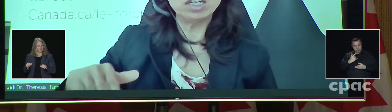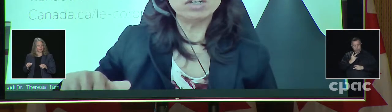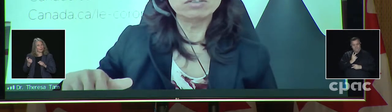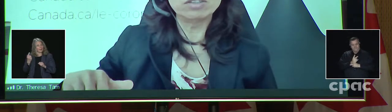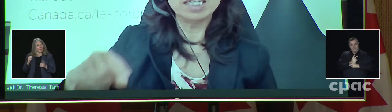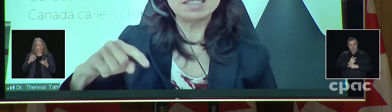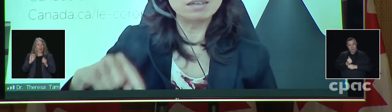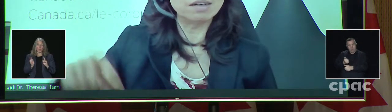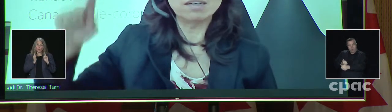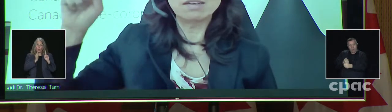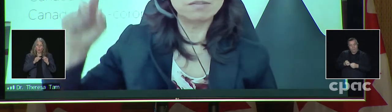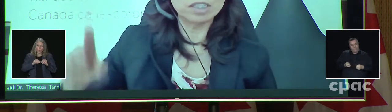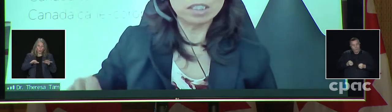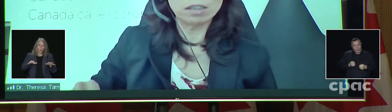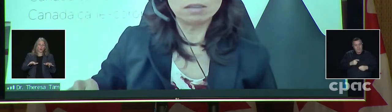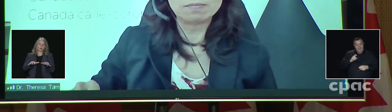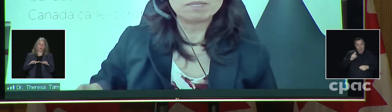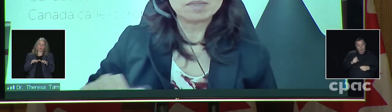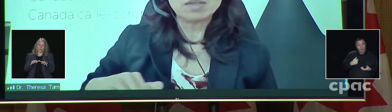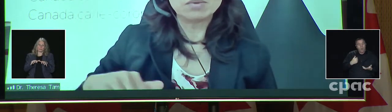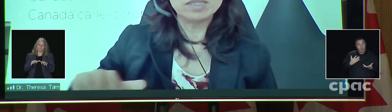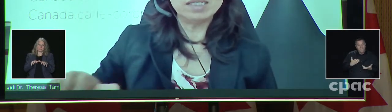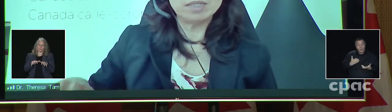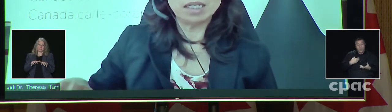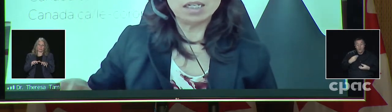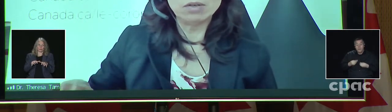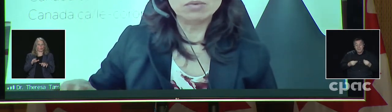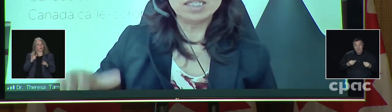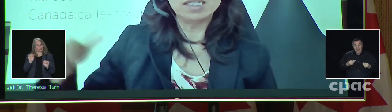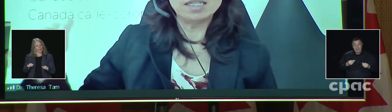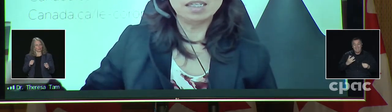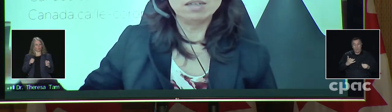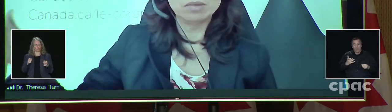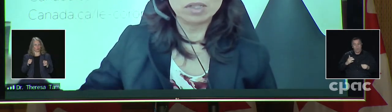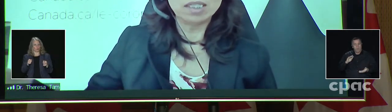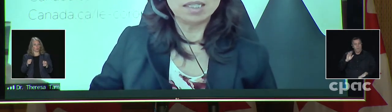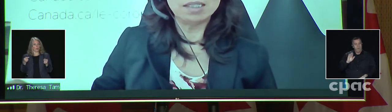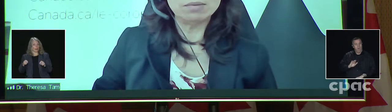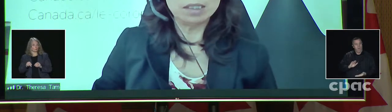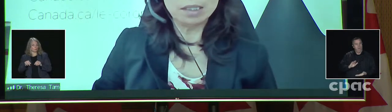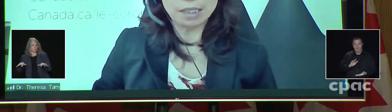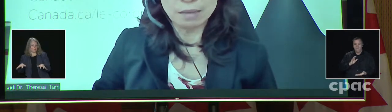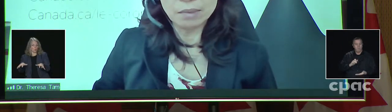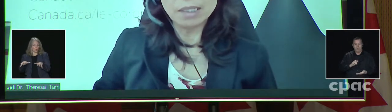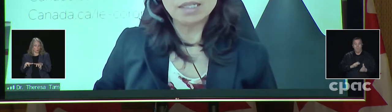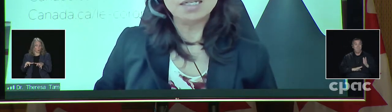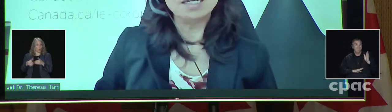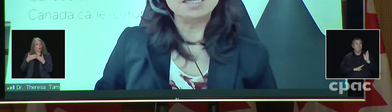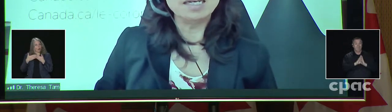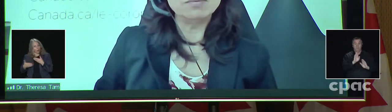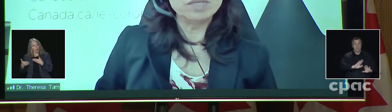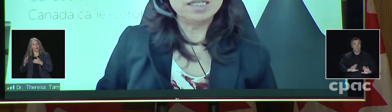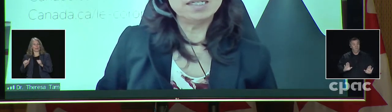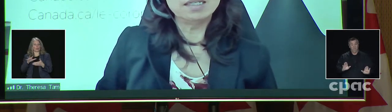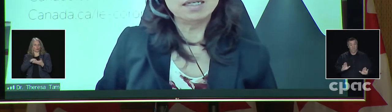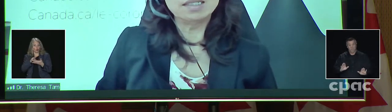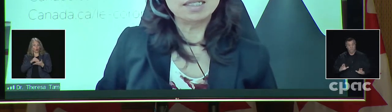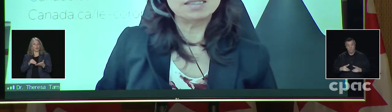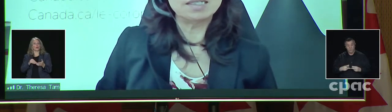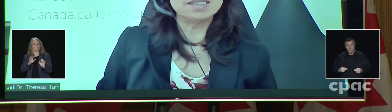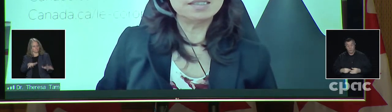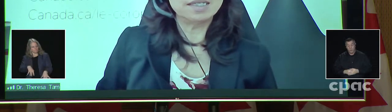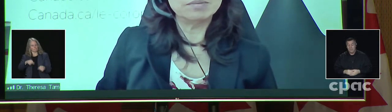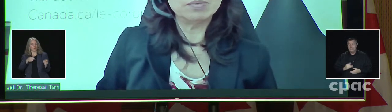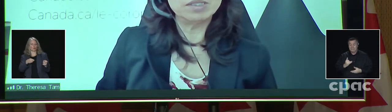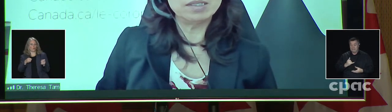transmission low so that it's not going vertical. When we keep it low, we can then learn more in the next weeks to come, and then we can take